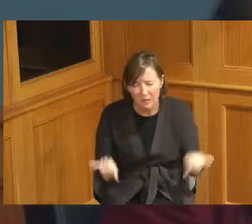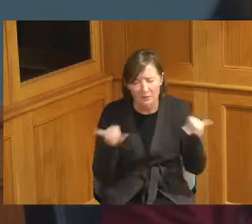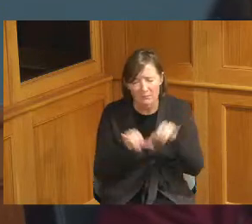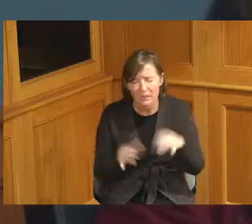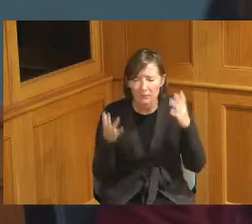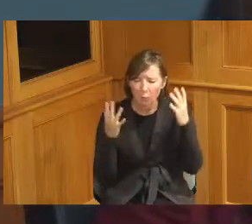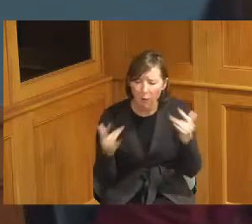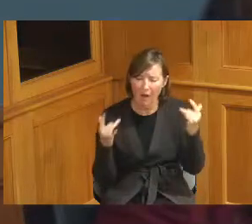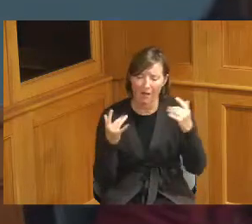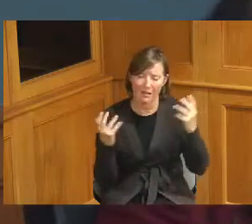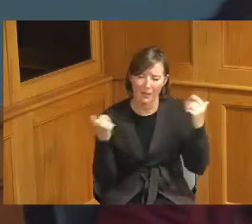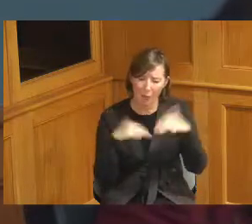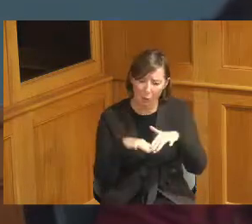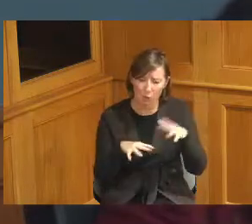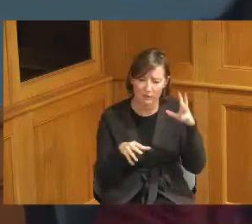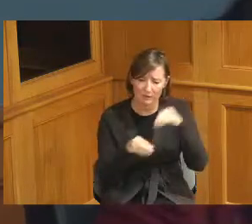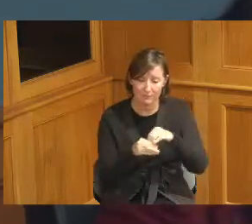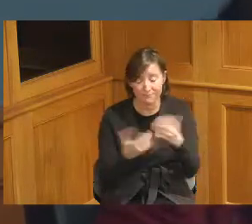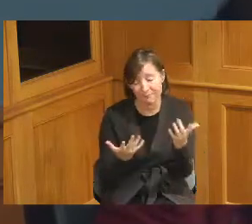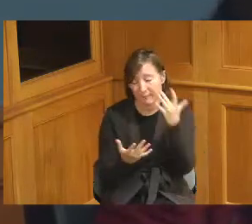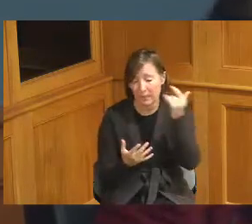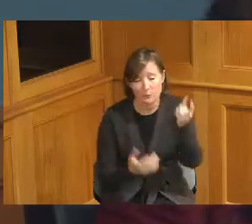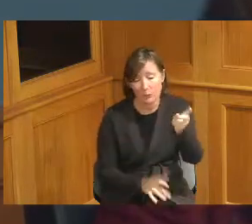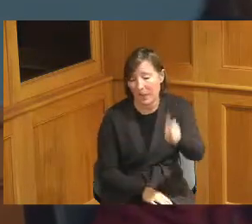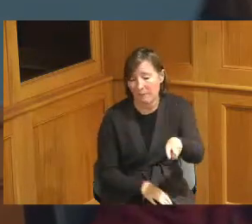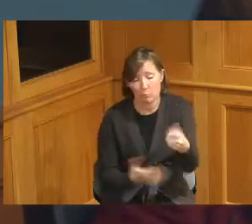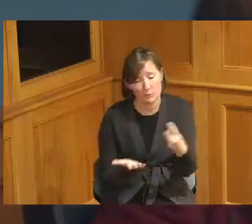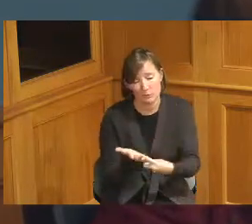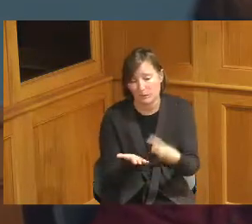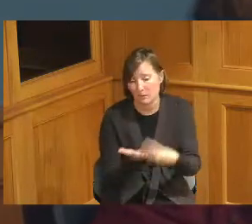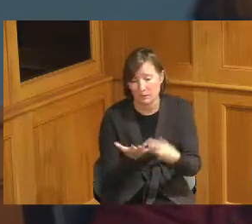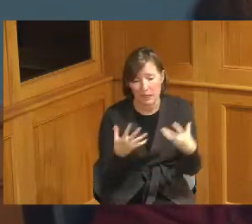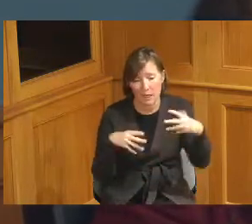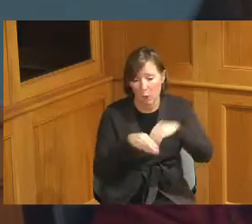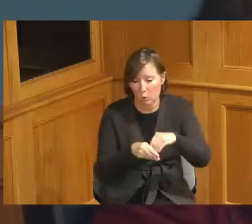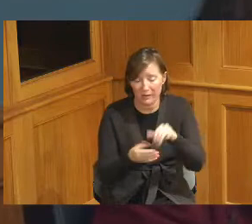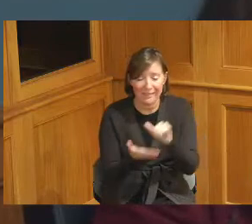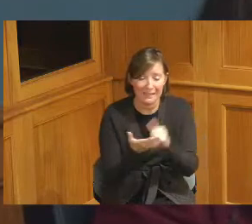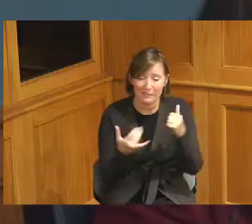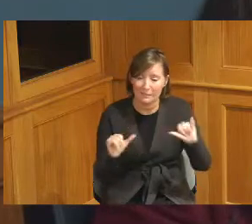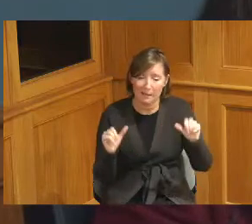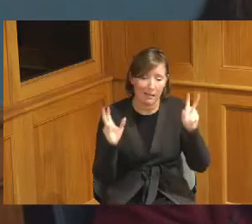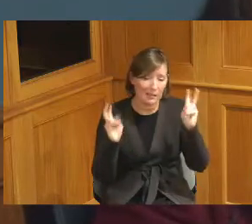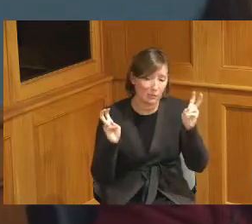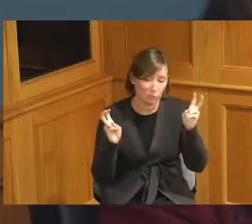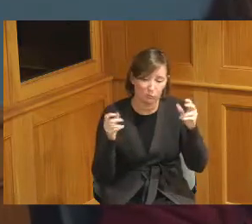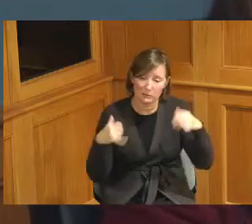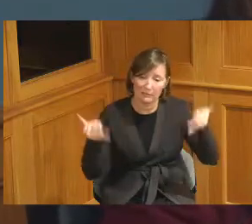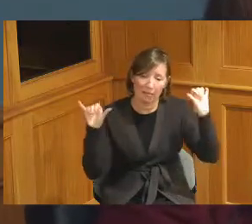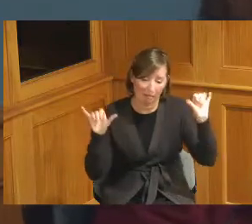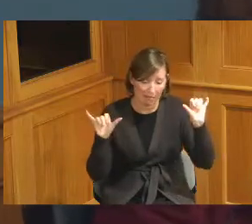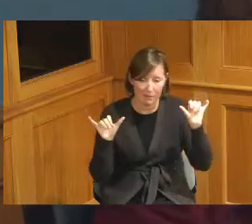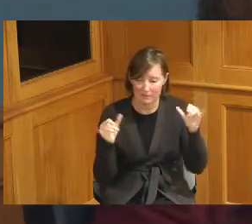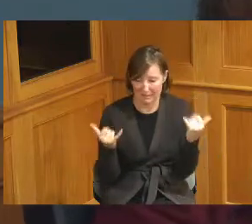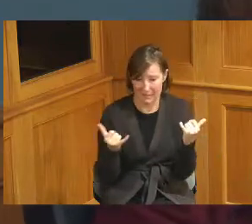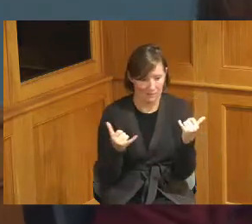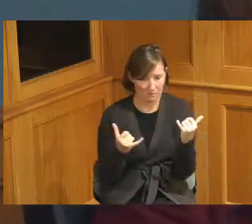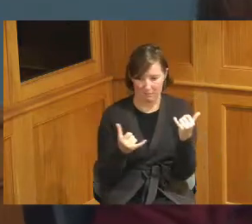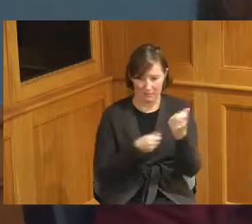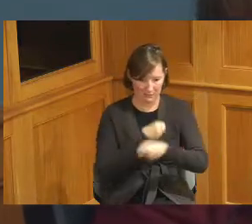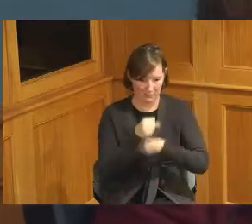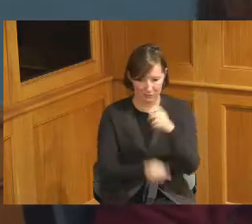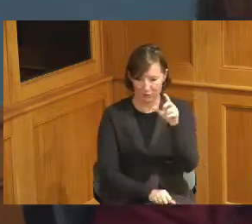have to discuss it? Because we have to discuss it. Because it's still an issue at this date in 2023.